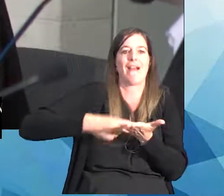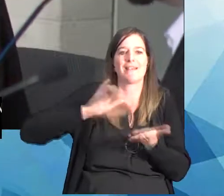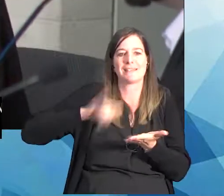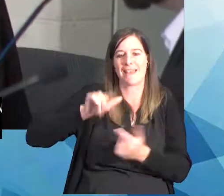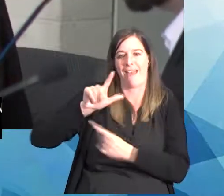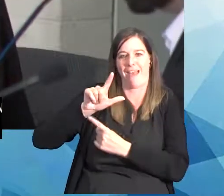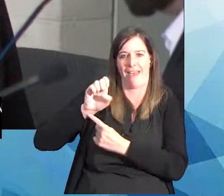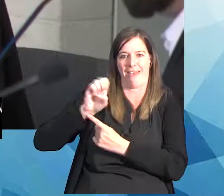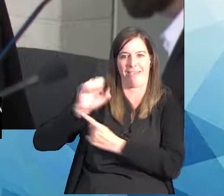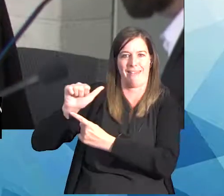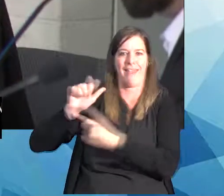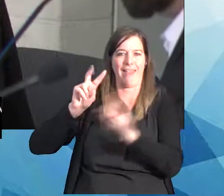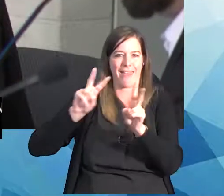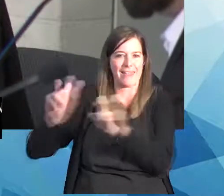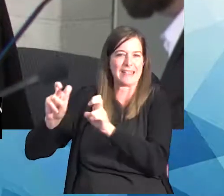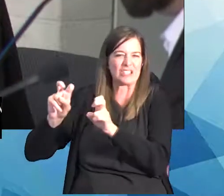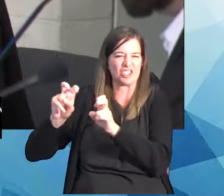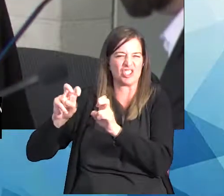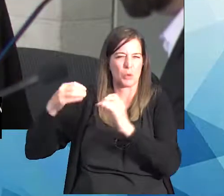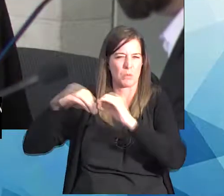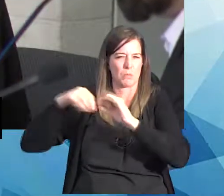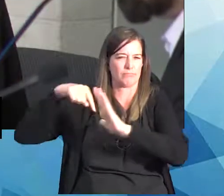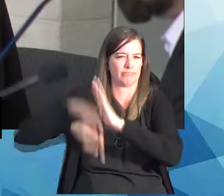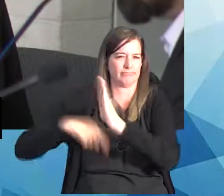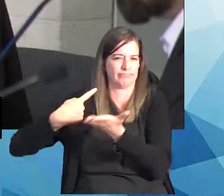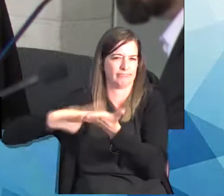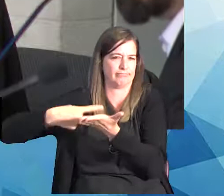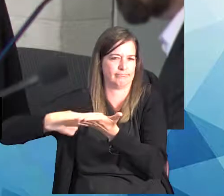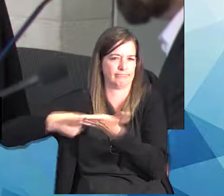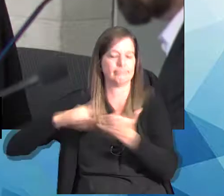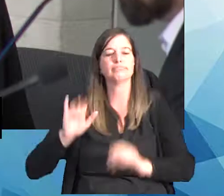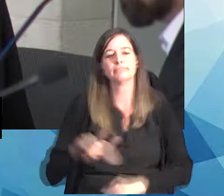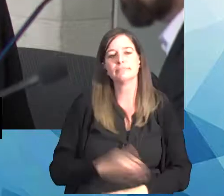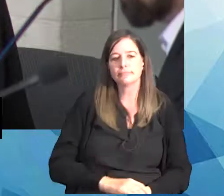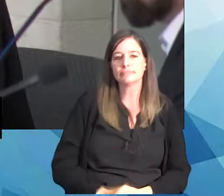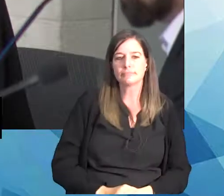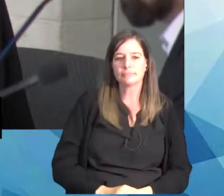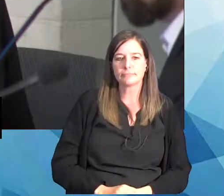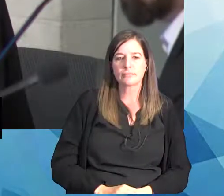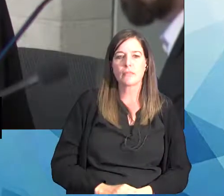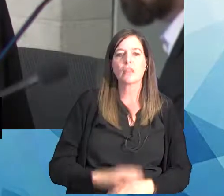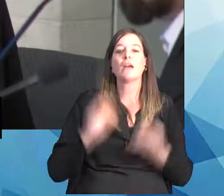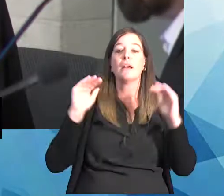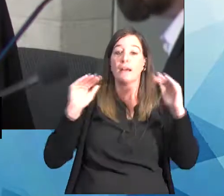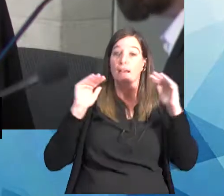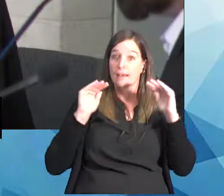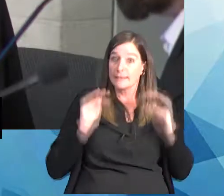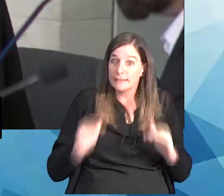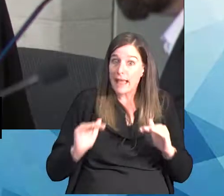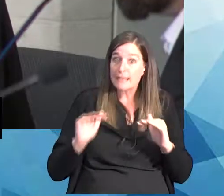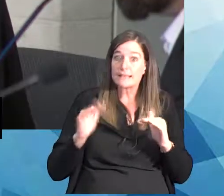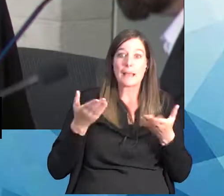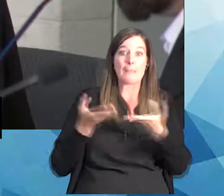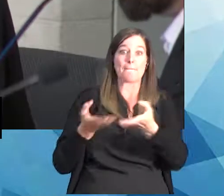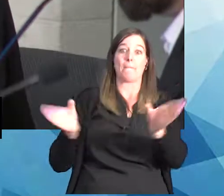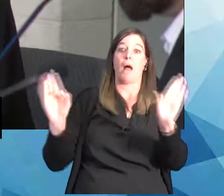Next is 801, call to the public for non-agendized items. And